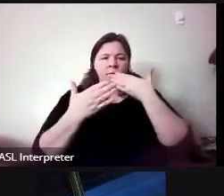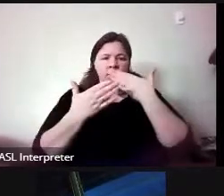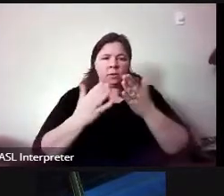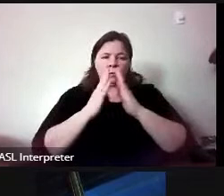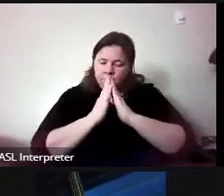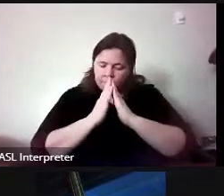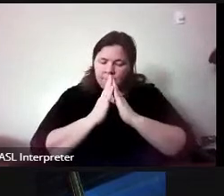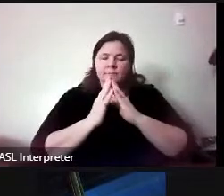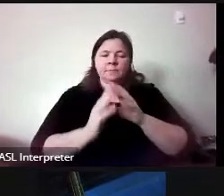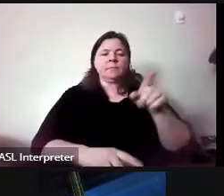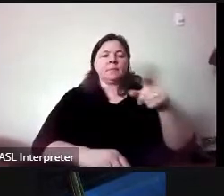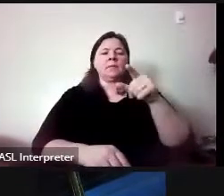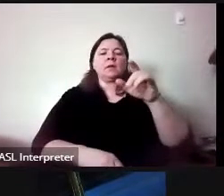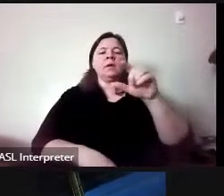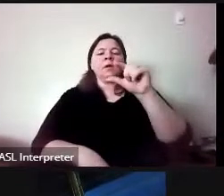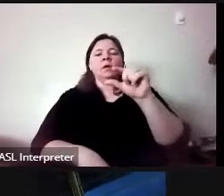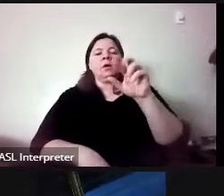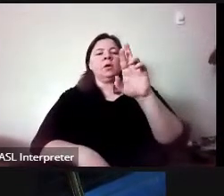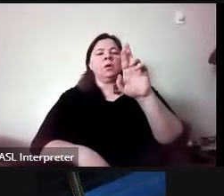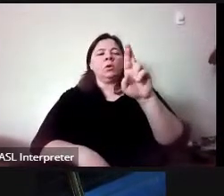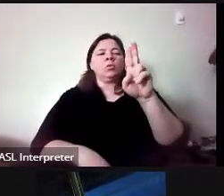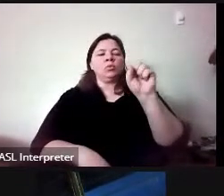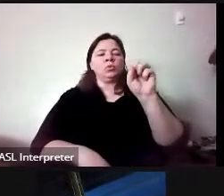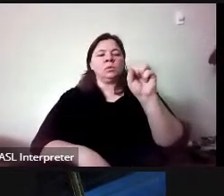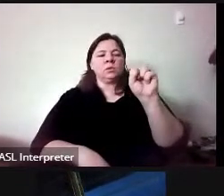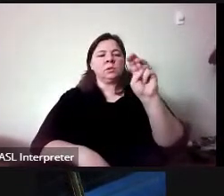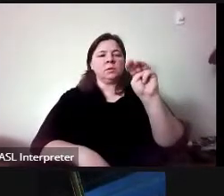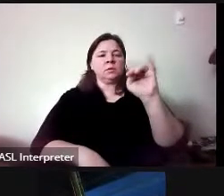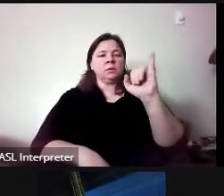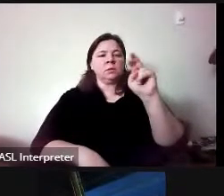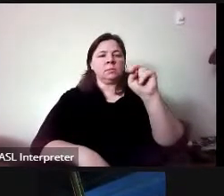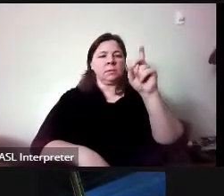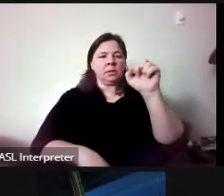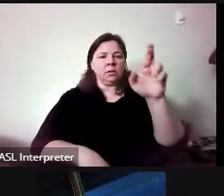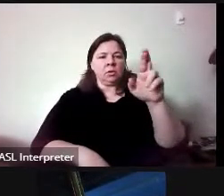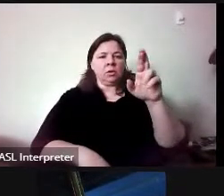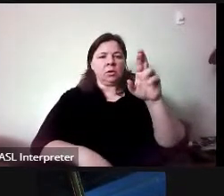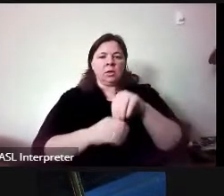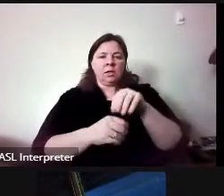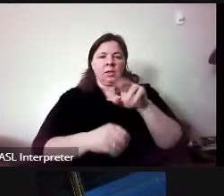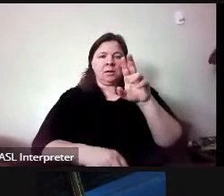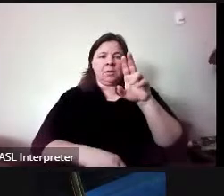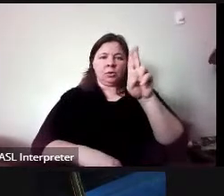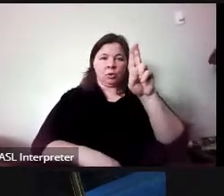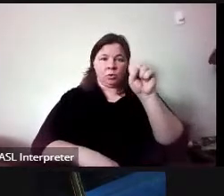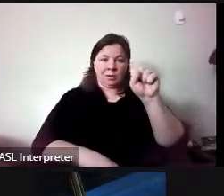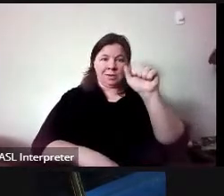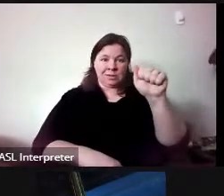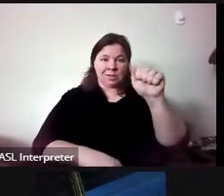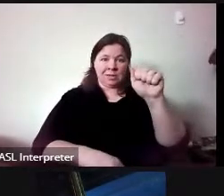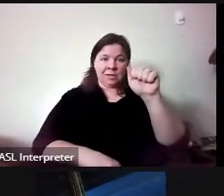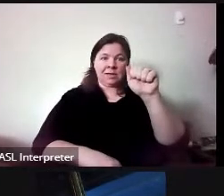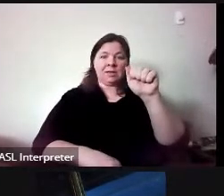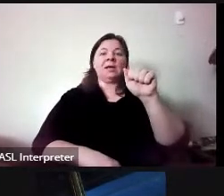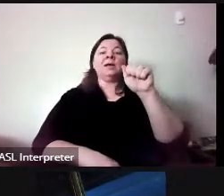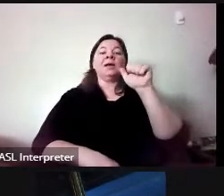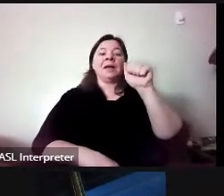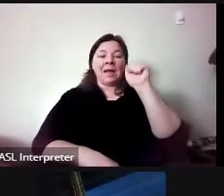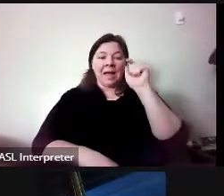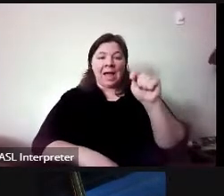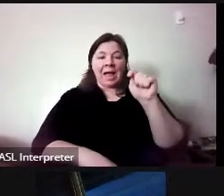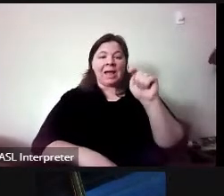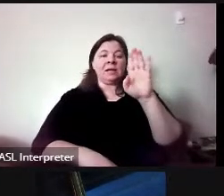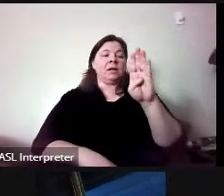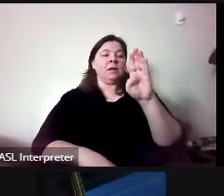Okay, GURSMINDER just messaged me to say that he was at the border of USA. He was busy with an appointment. He's listening in